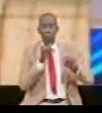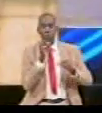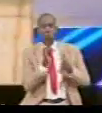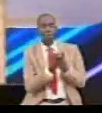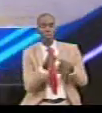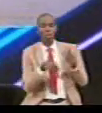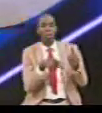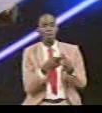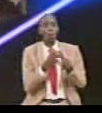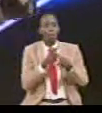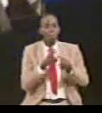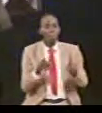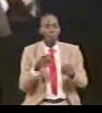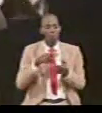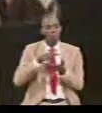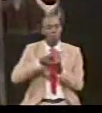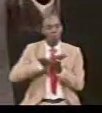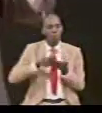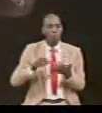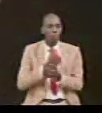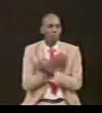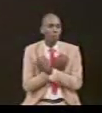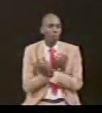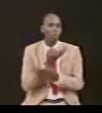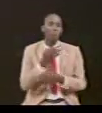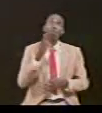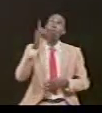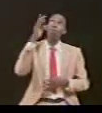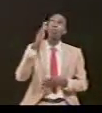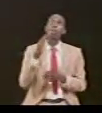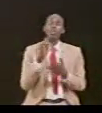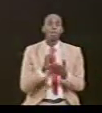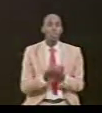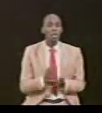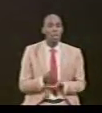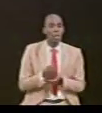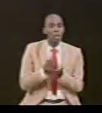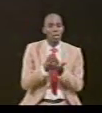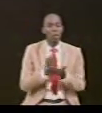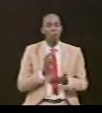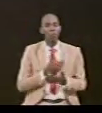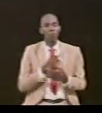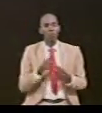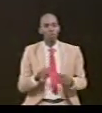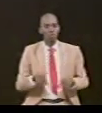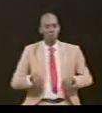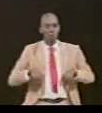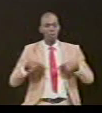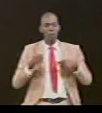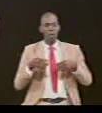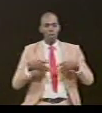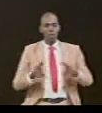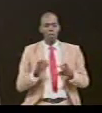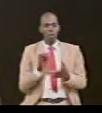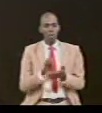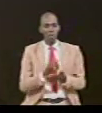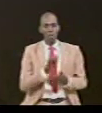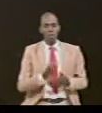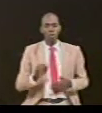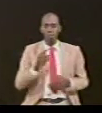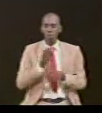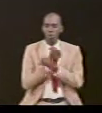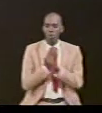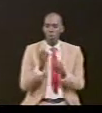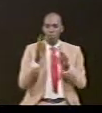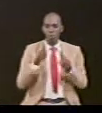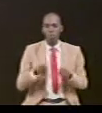of God, the love that makes us to live the way a child of God ought to